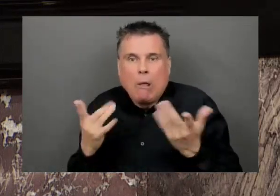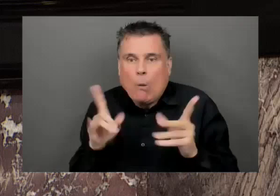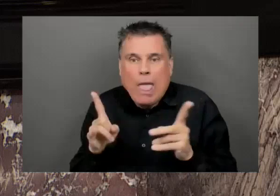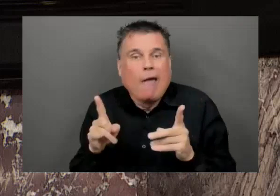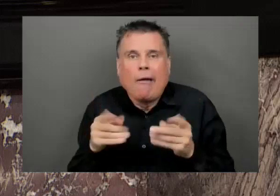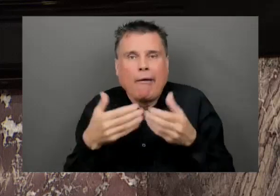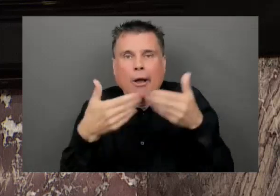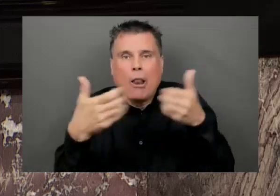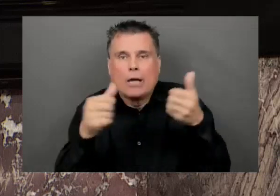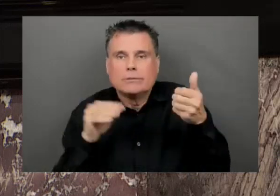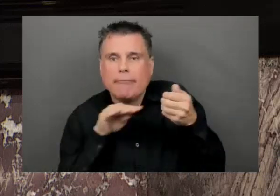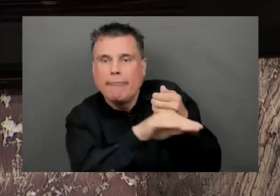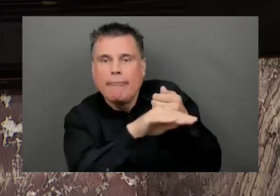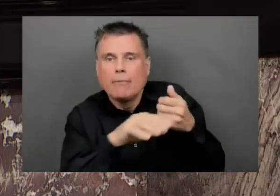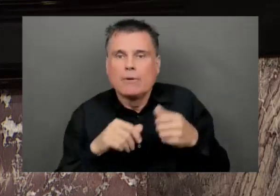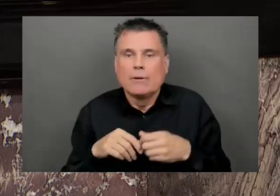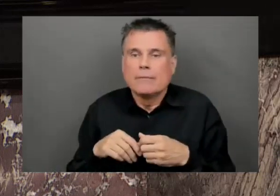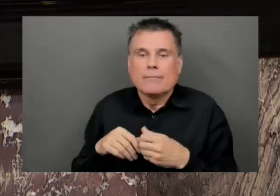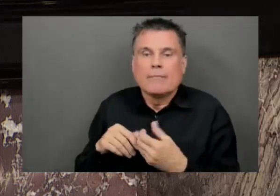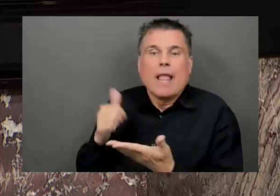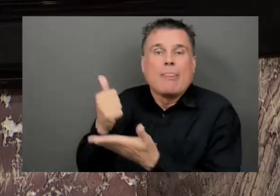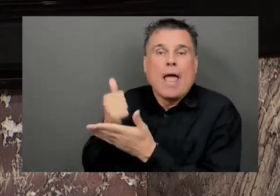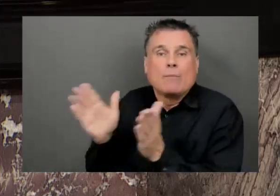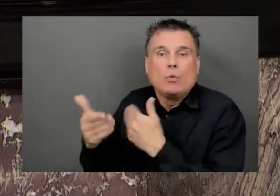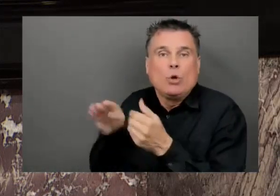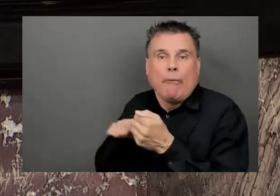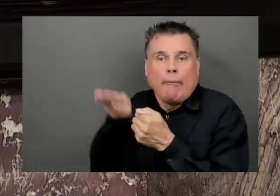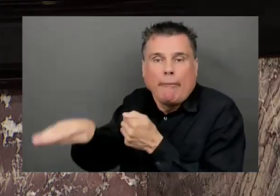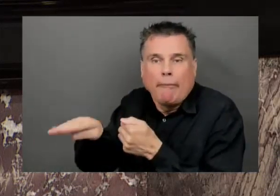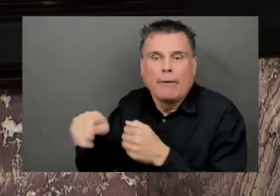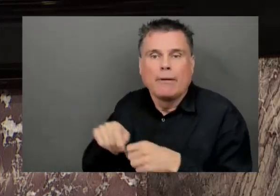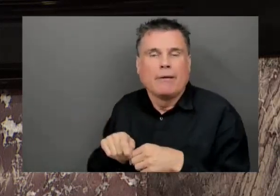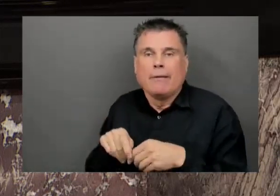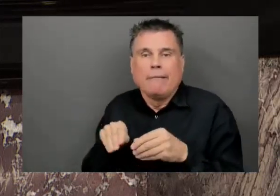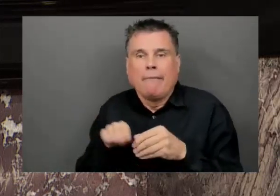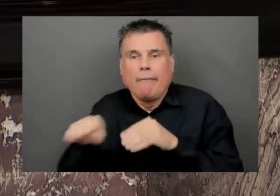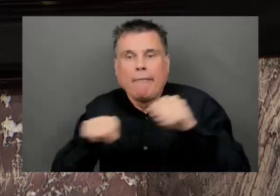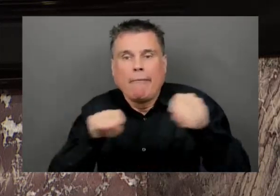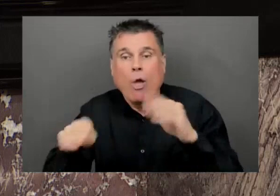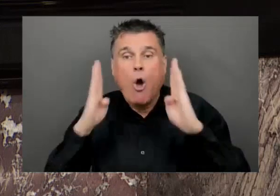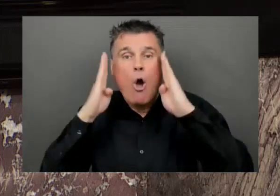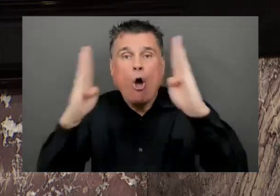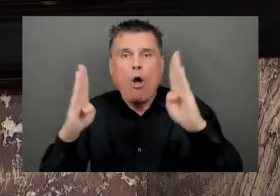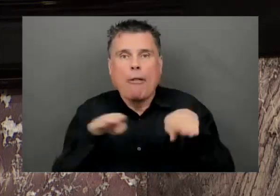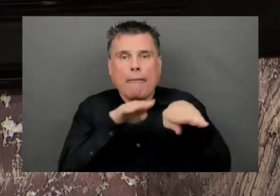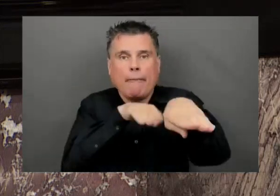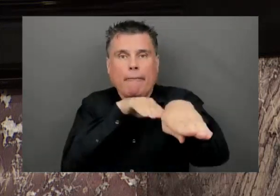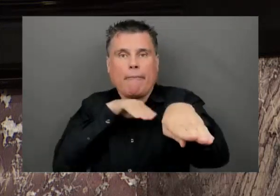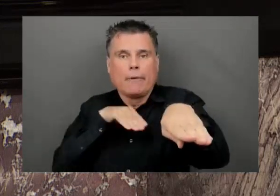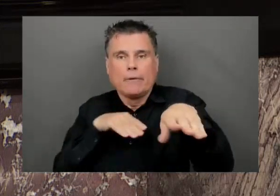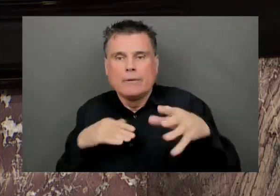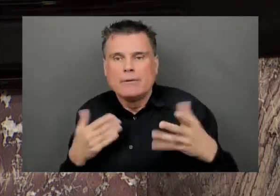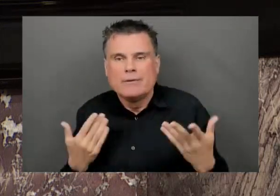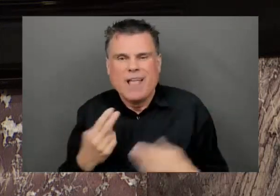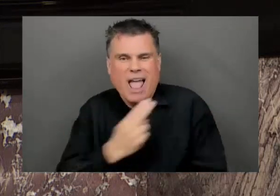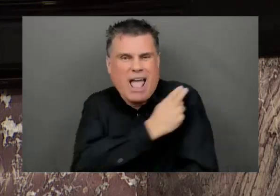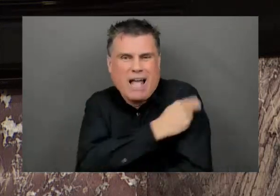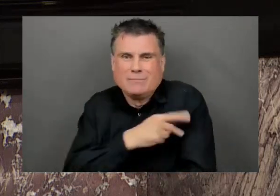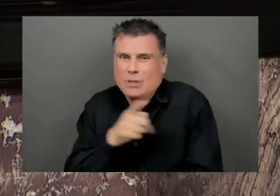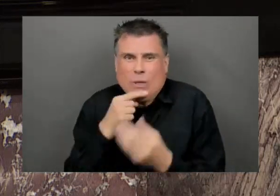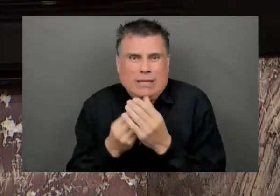closed, the rehab unit was closed to find room to put stuff and people. The hospital is bursting at the seams, and Island Health has a plan to solve